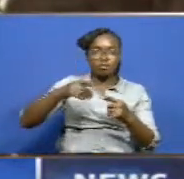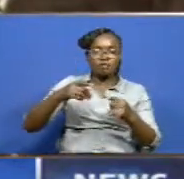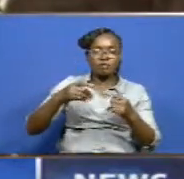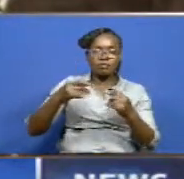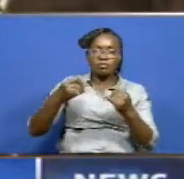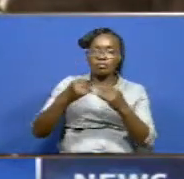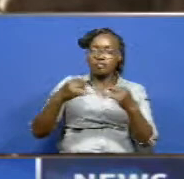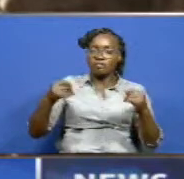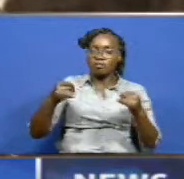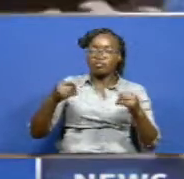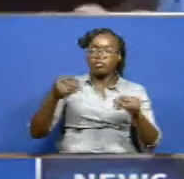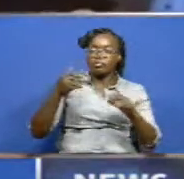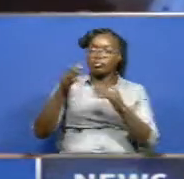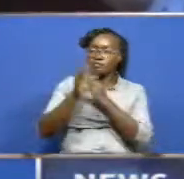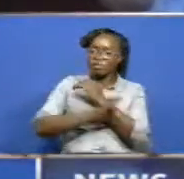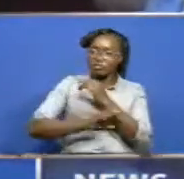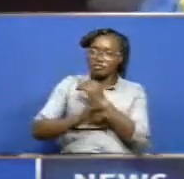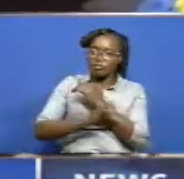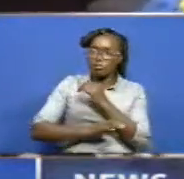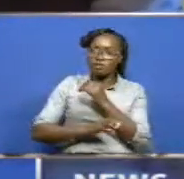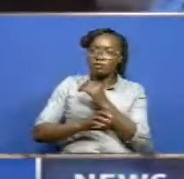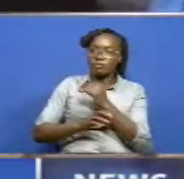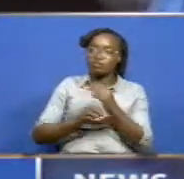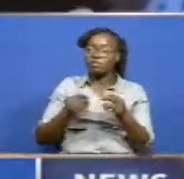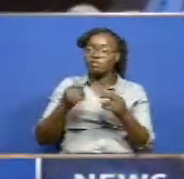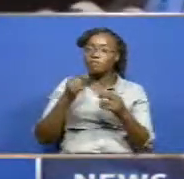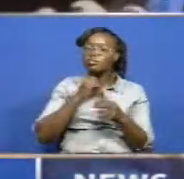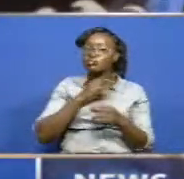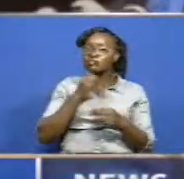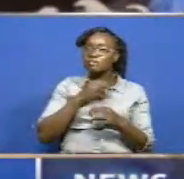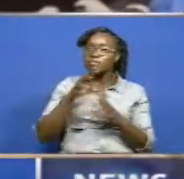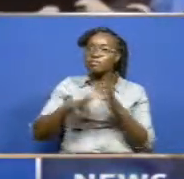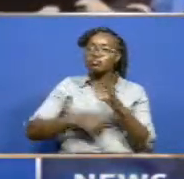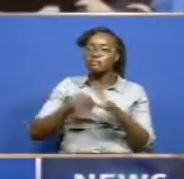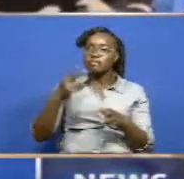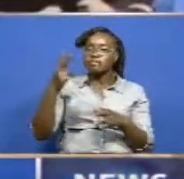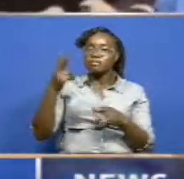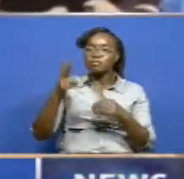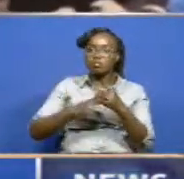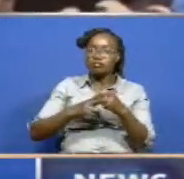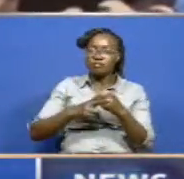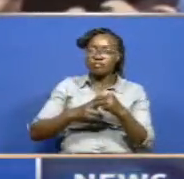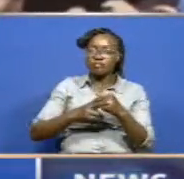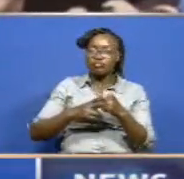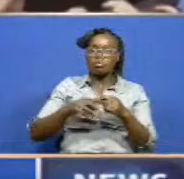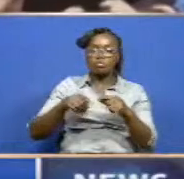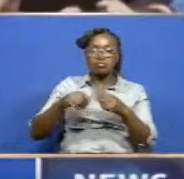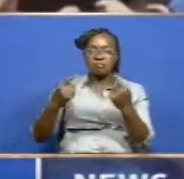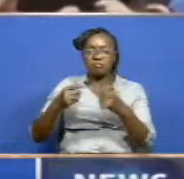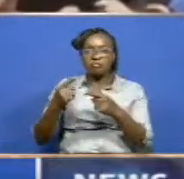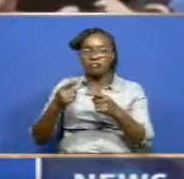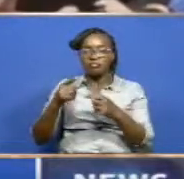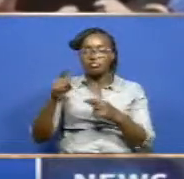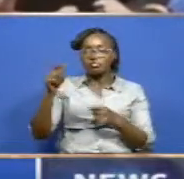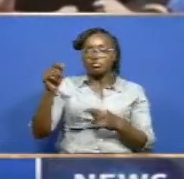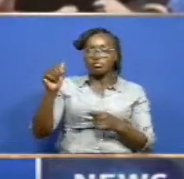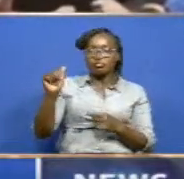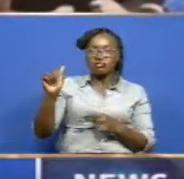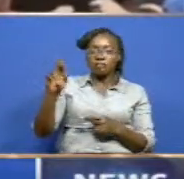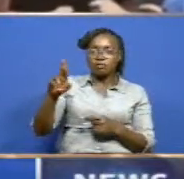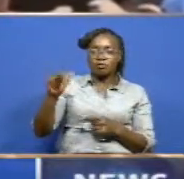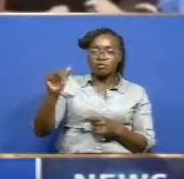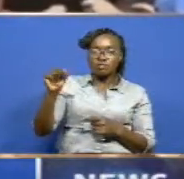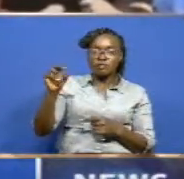the country. The officials raised the red flag after recovery of 29 vandalized transformers in Uasin